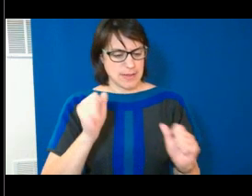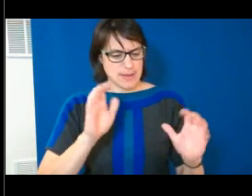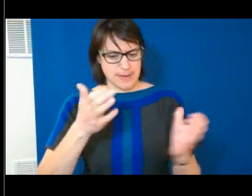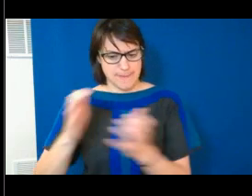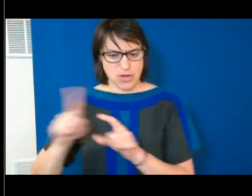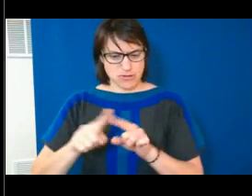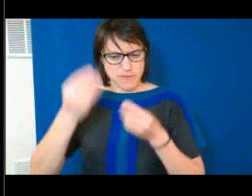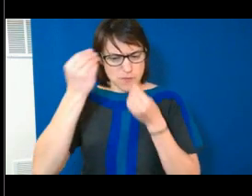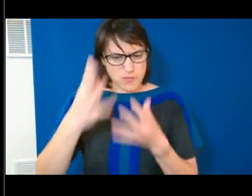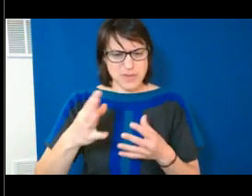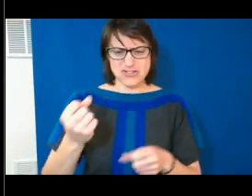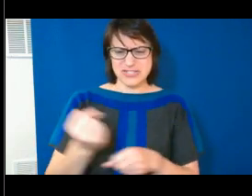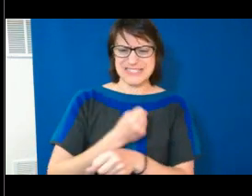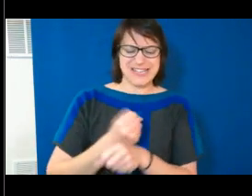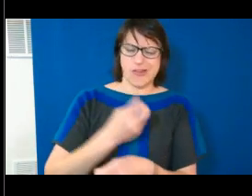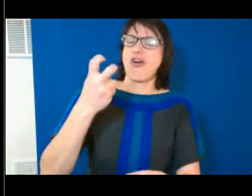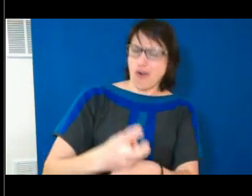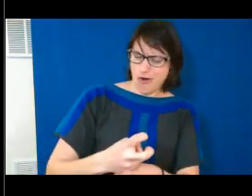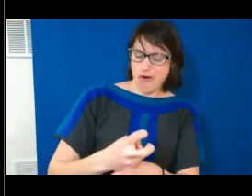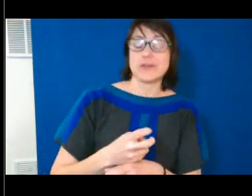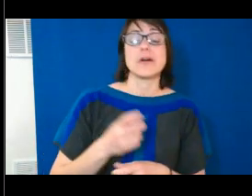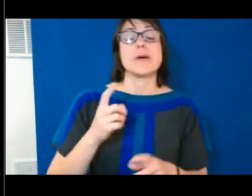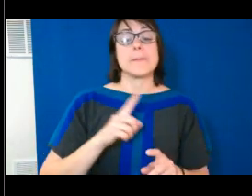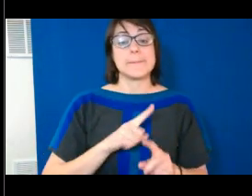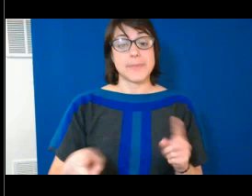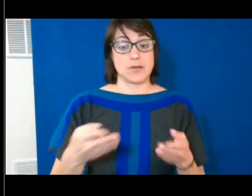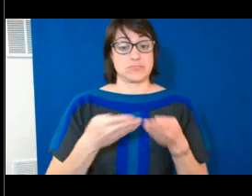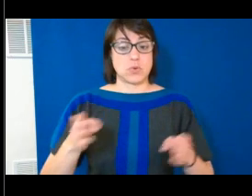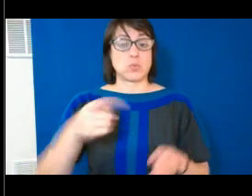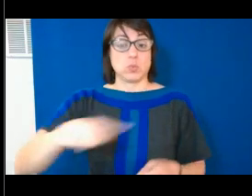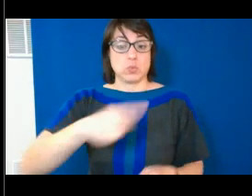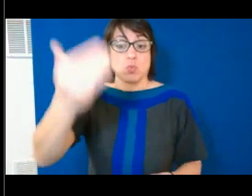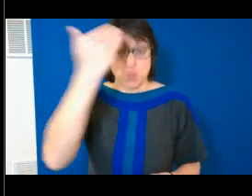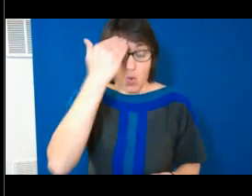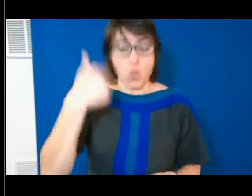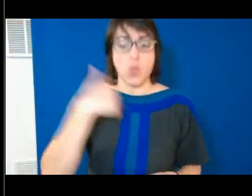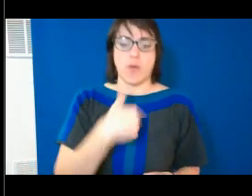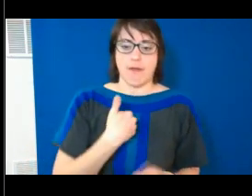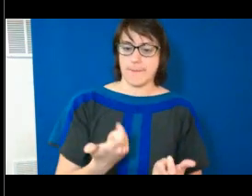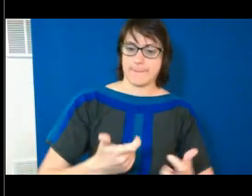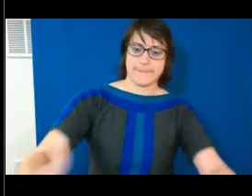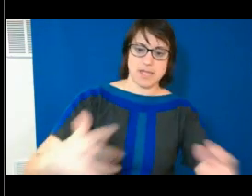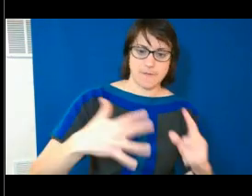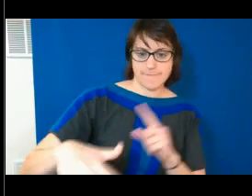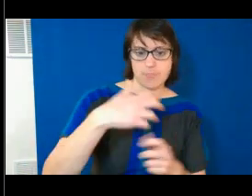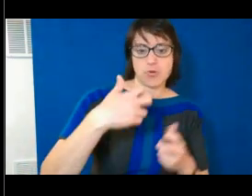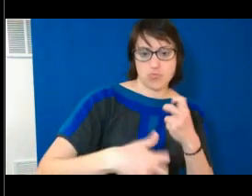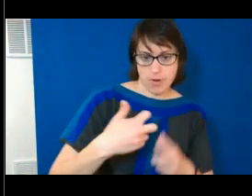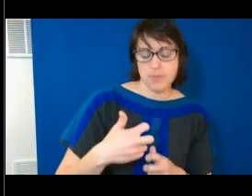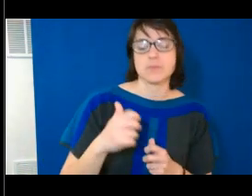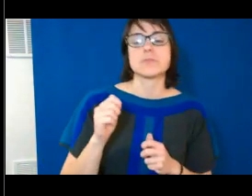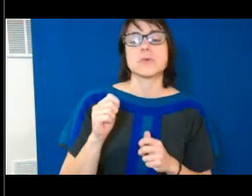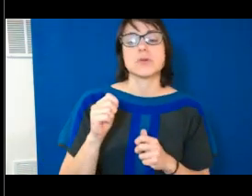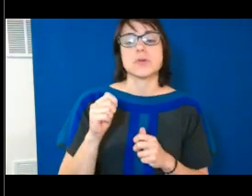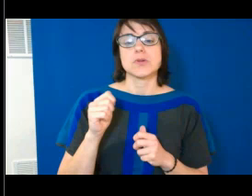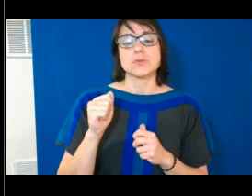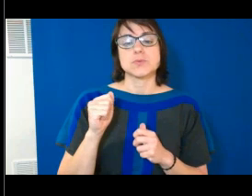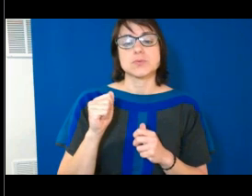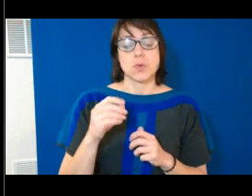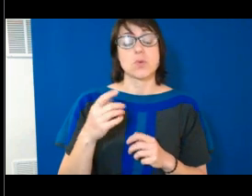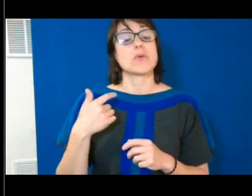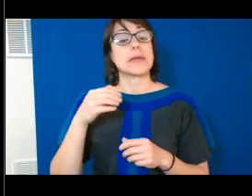problem, we have a big problem, and that's why we're all here to try to tackle this together. At the Marine Debris Program, we take an approach of the